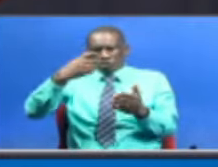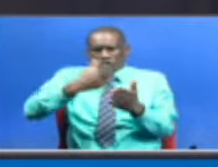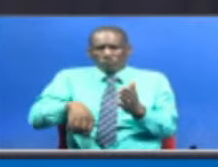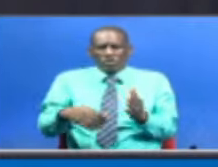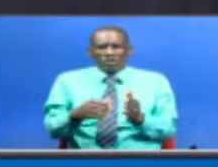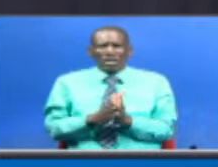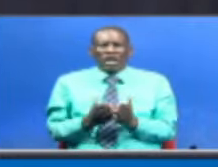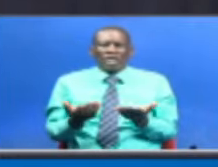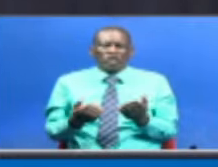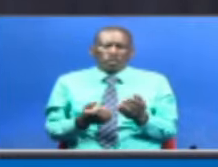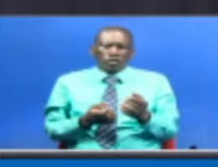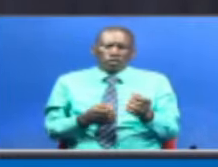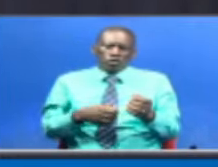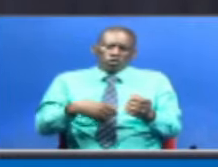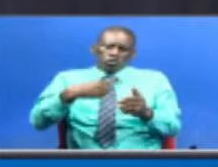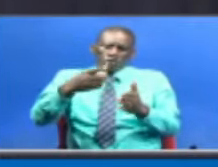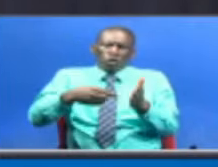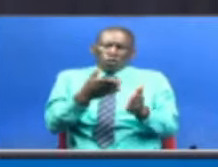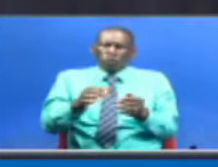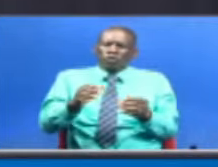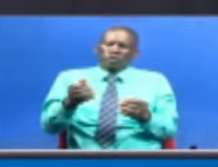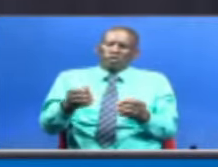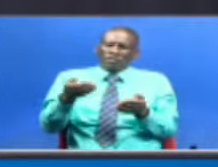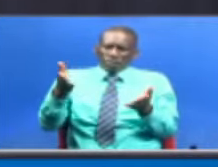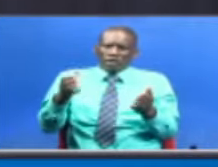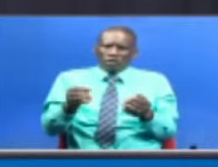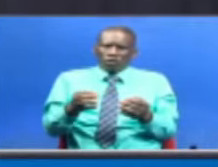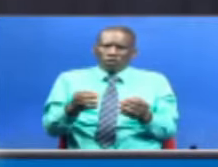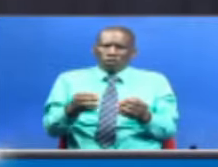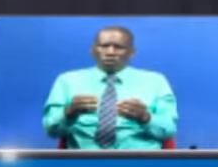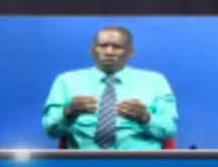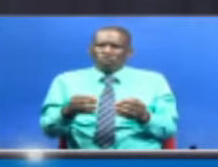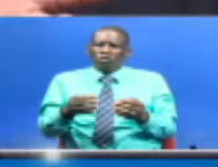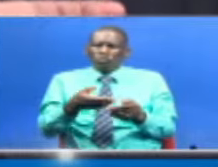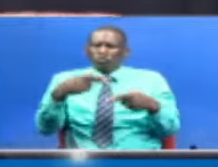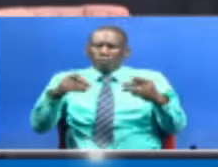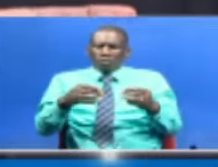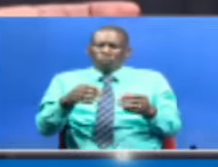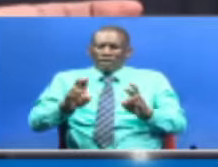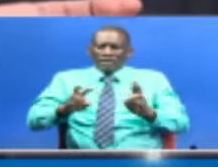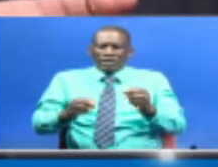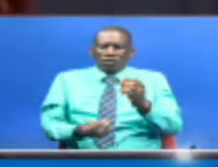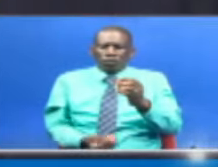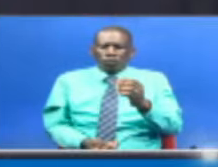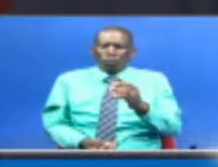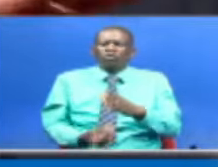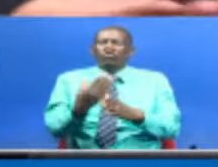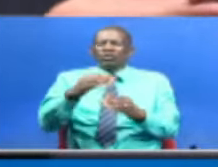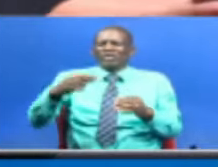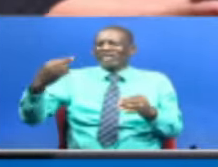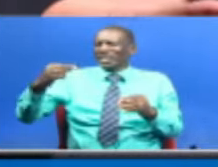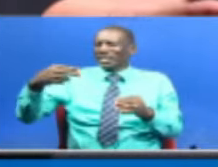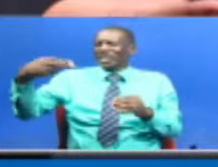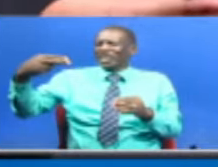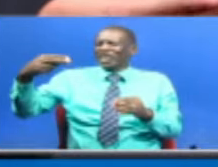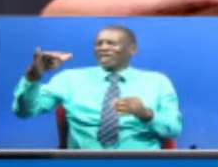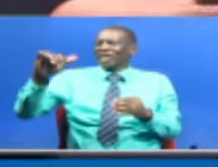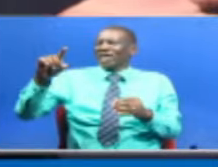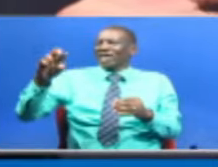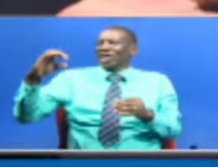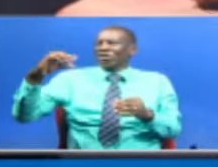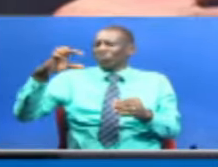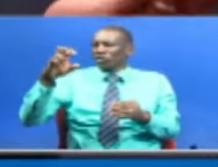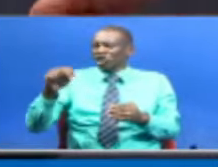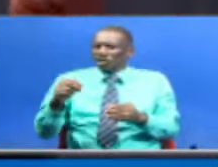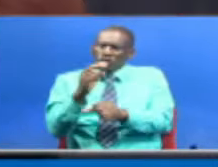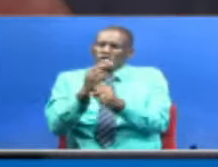run those electrolyzers for the concessionaires who are willing to develop green hydrogen, go to fertilizer or